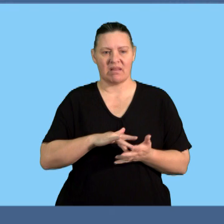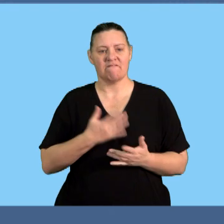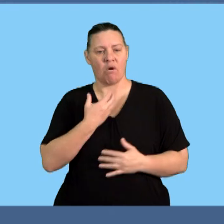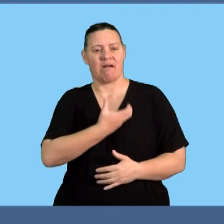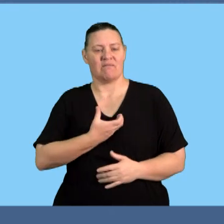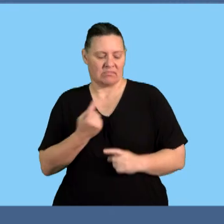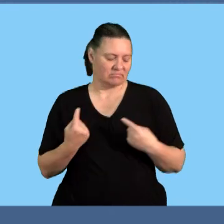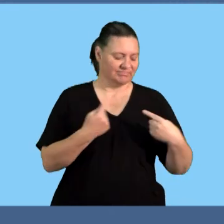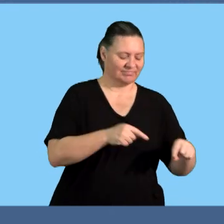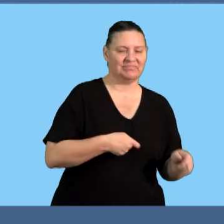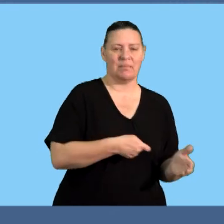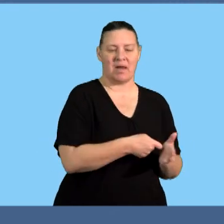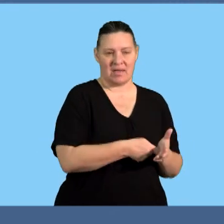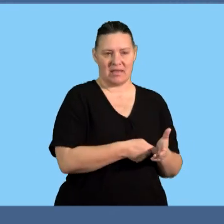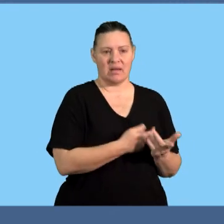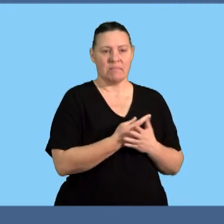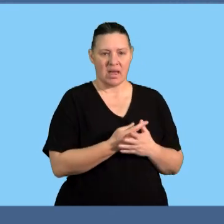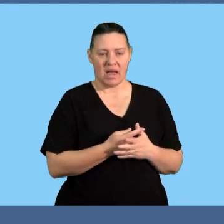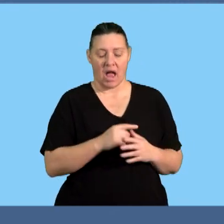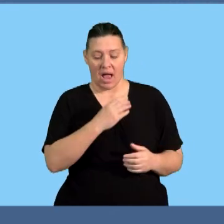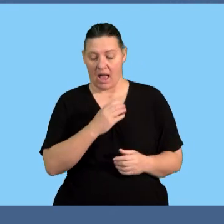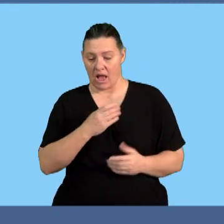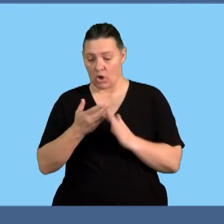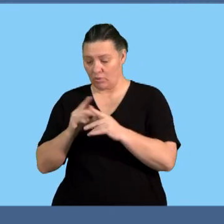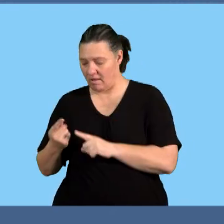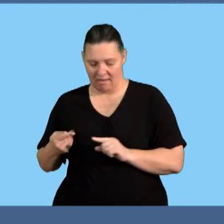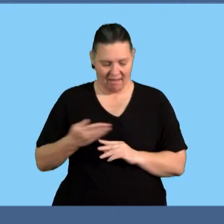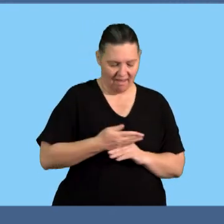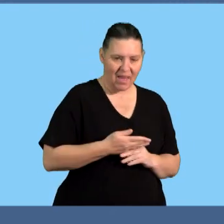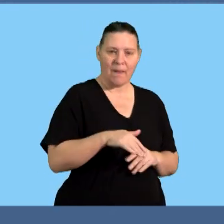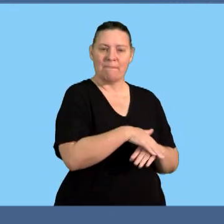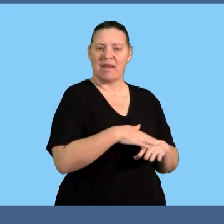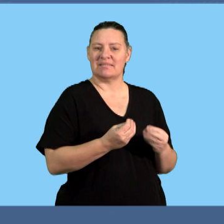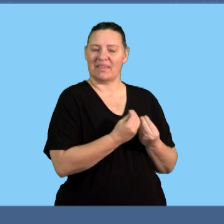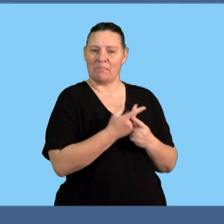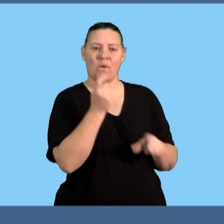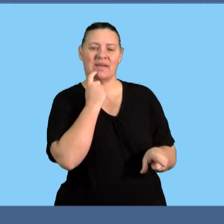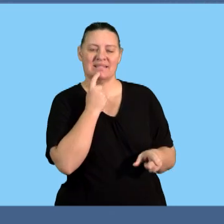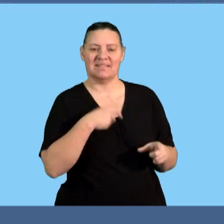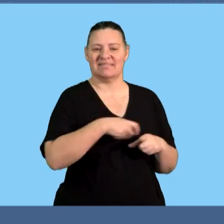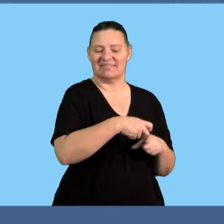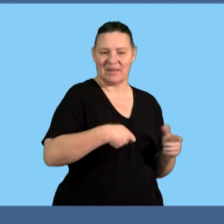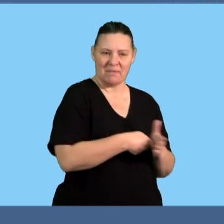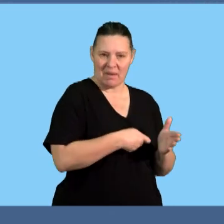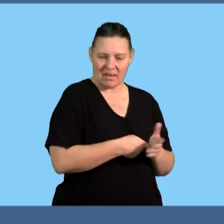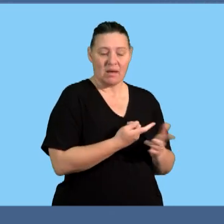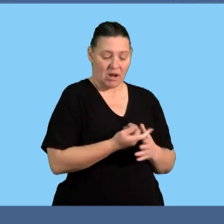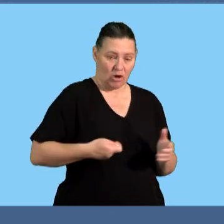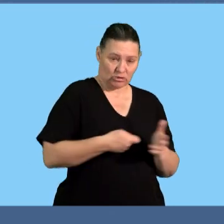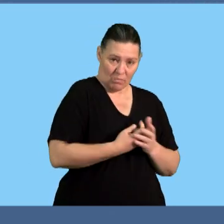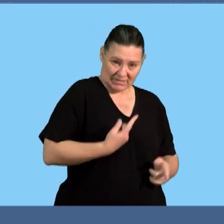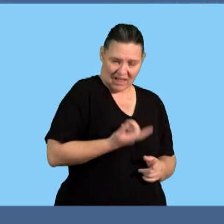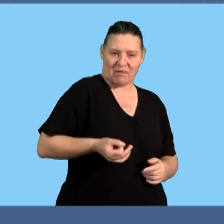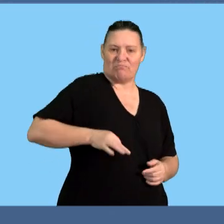center. So the community members have increased access to basic goods, and this makes the shop profitable